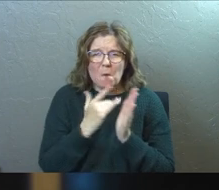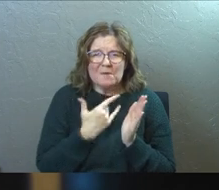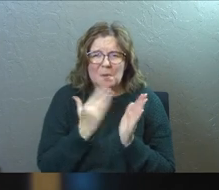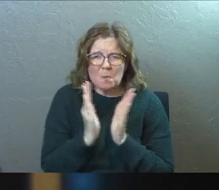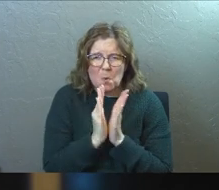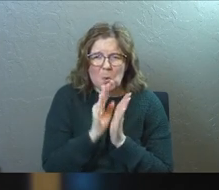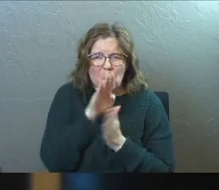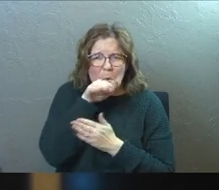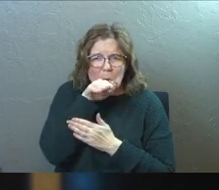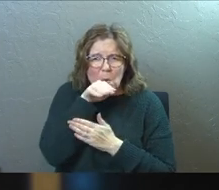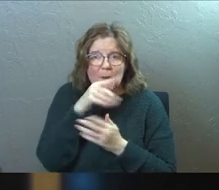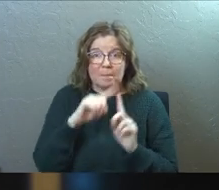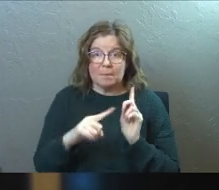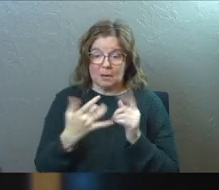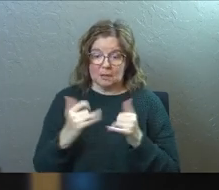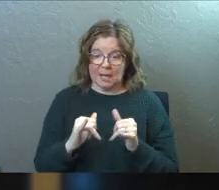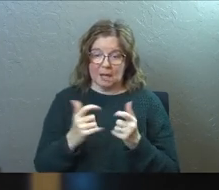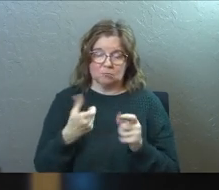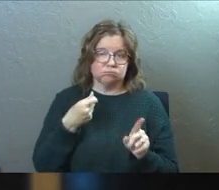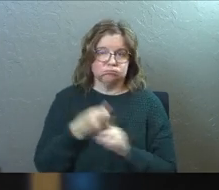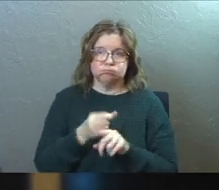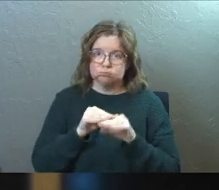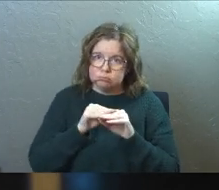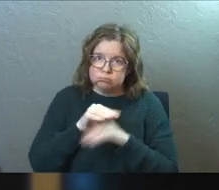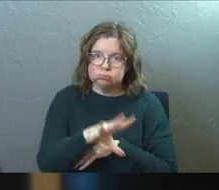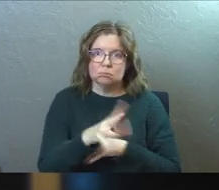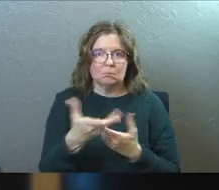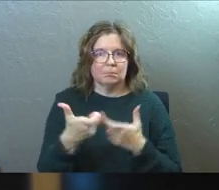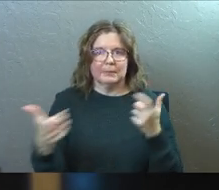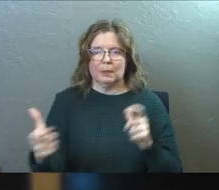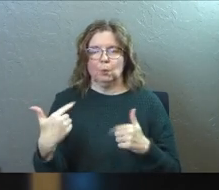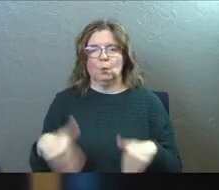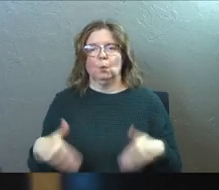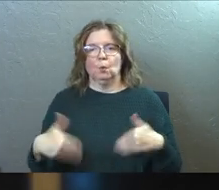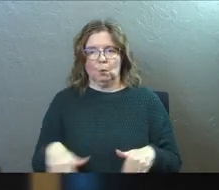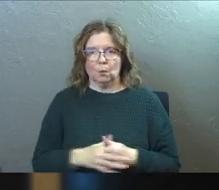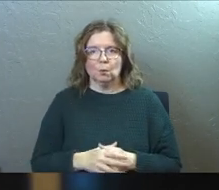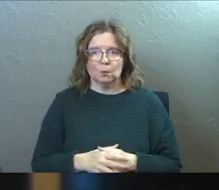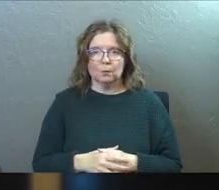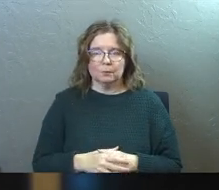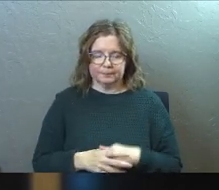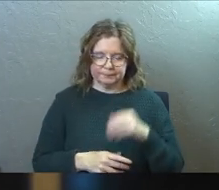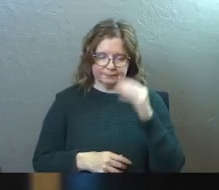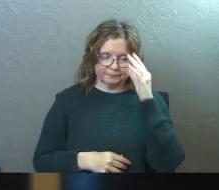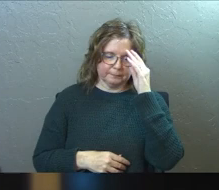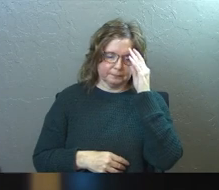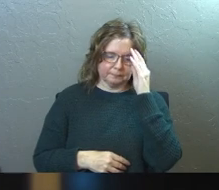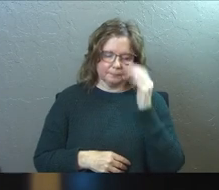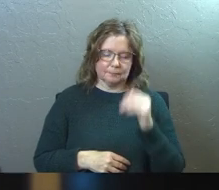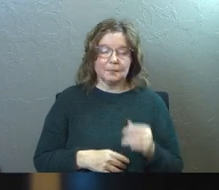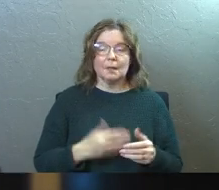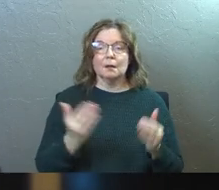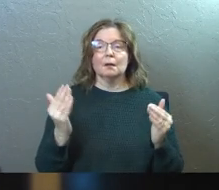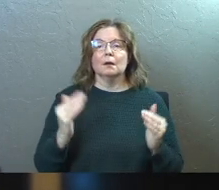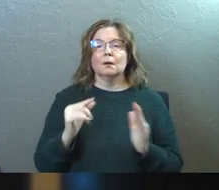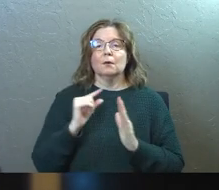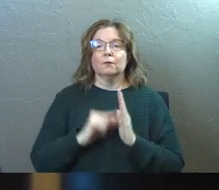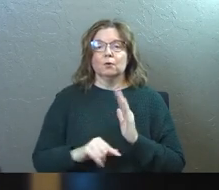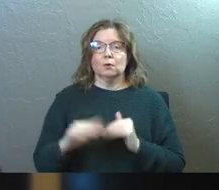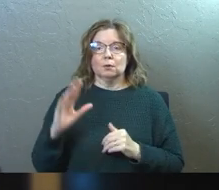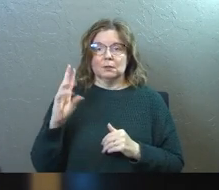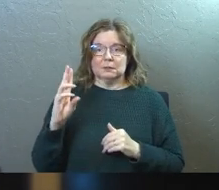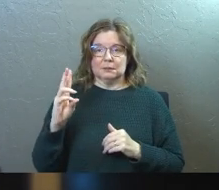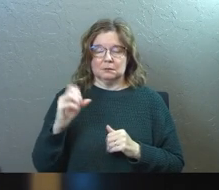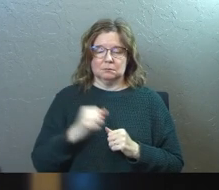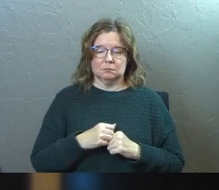fire, bad things, right? So much power, so much impact, potential that lies behind the control of our tongues. Then he goes to verse 6, and